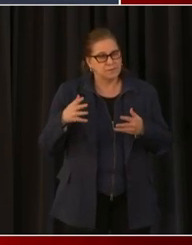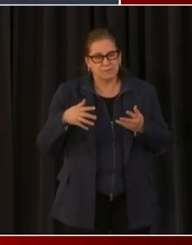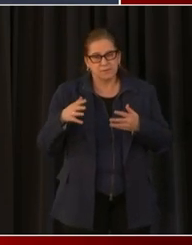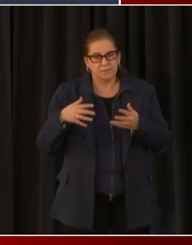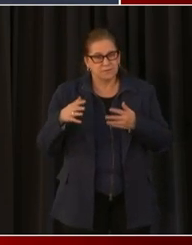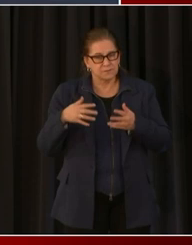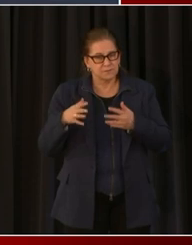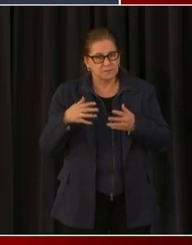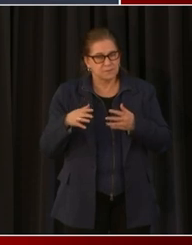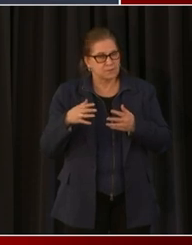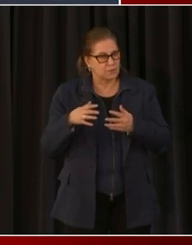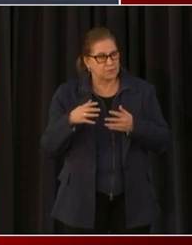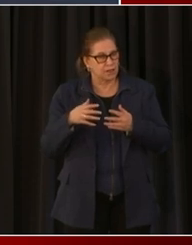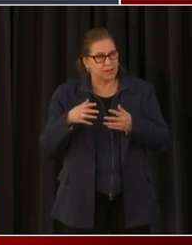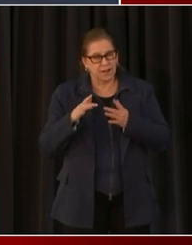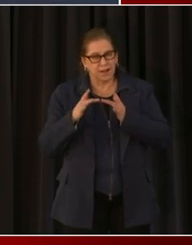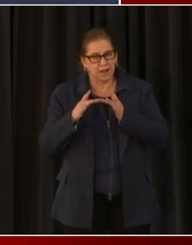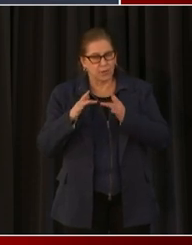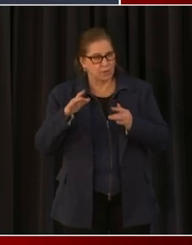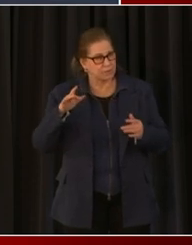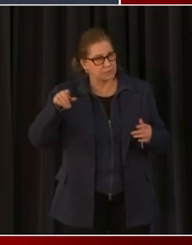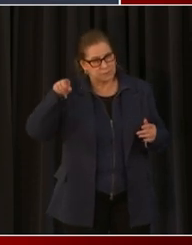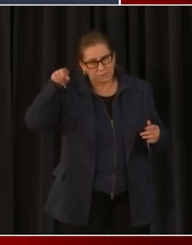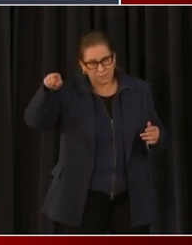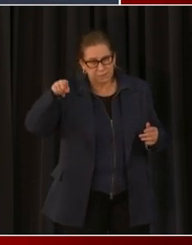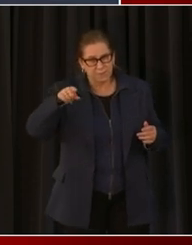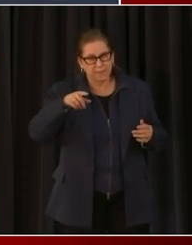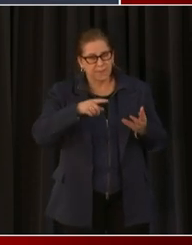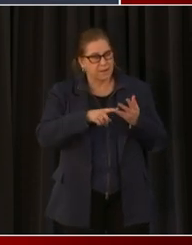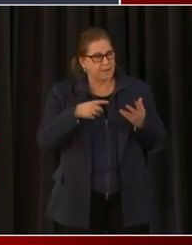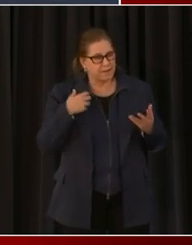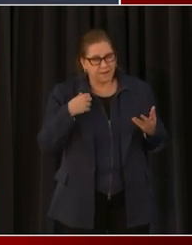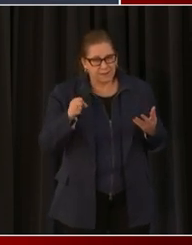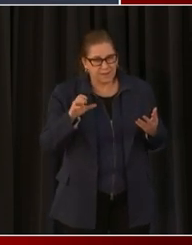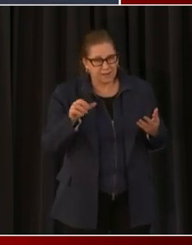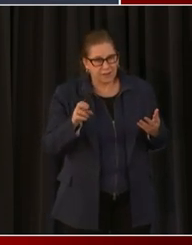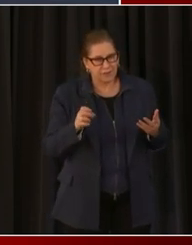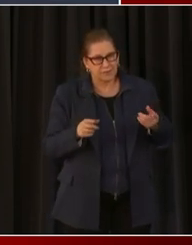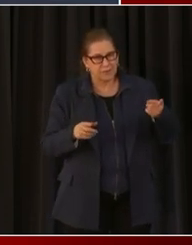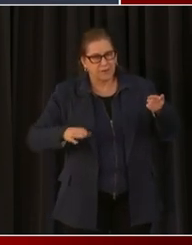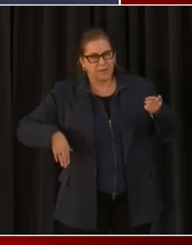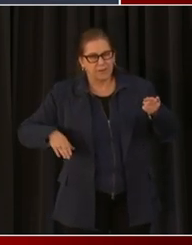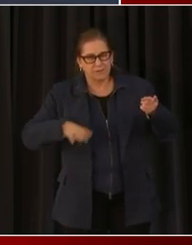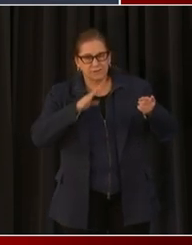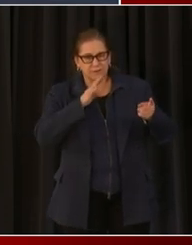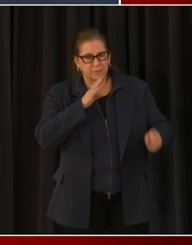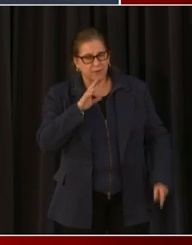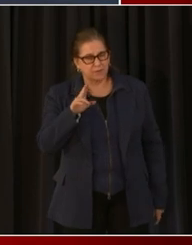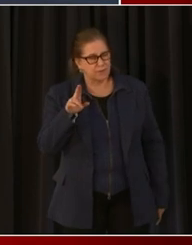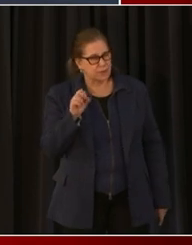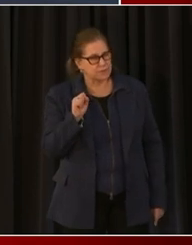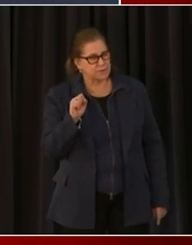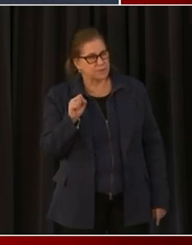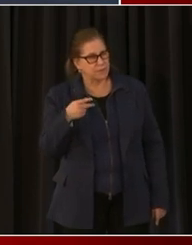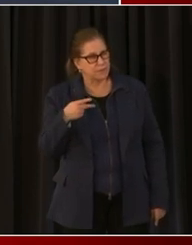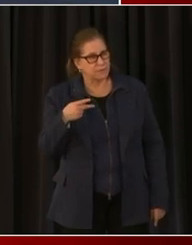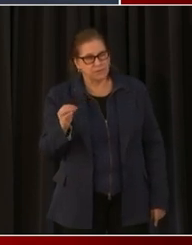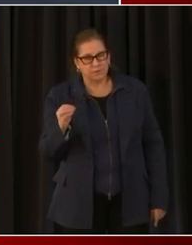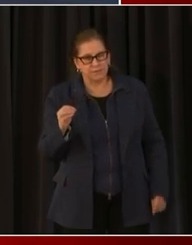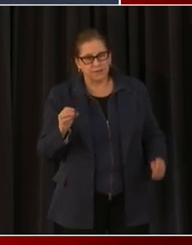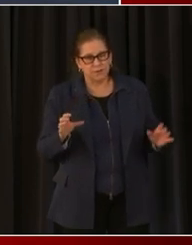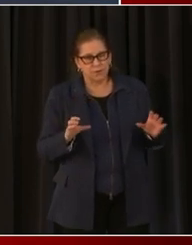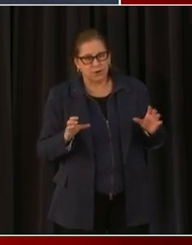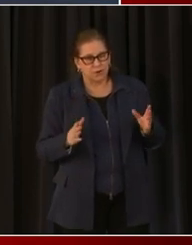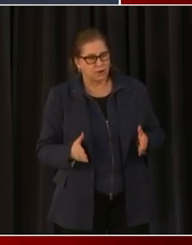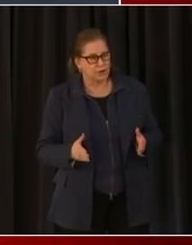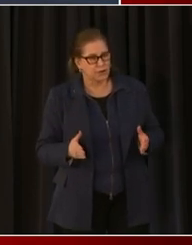into the health conditions, but you skipped over postal workers. We're supposed to, according to the earlier